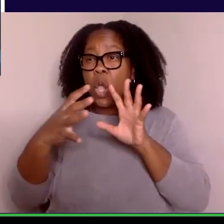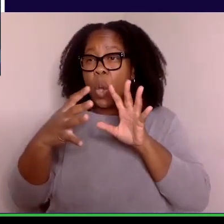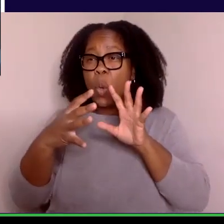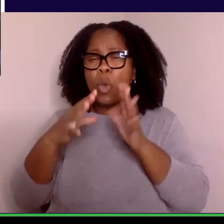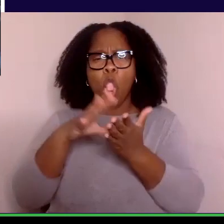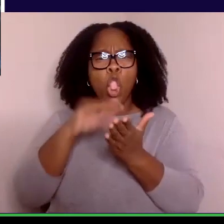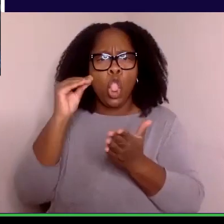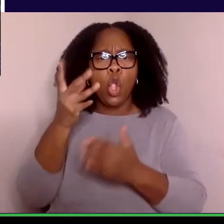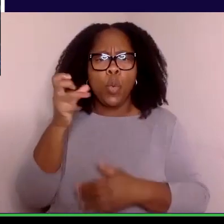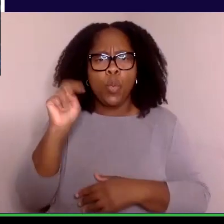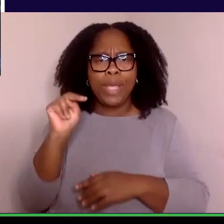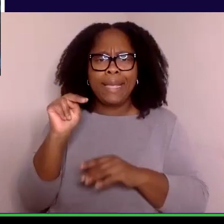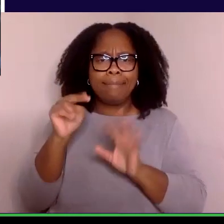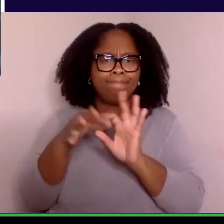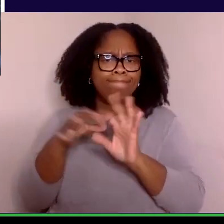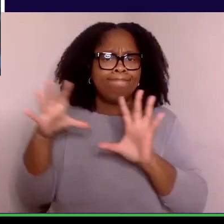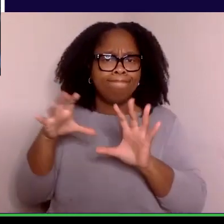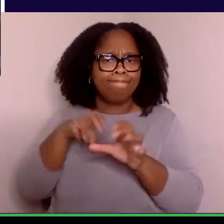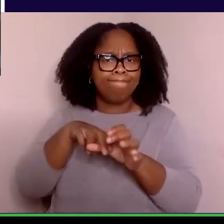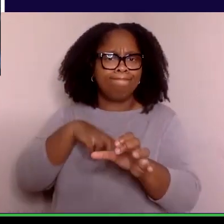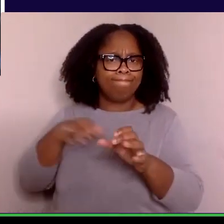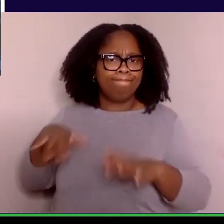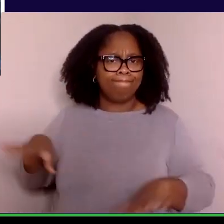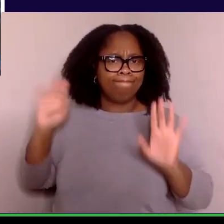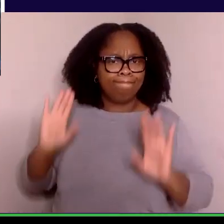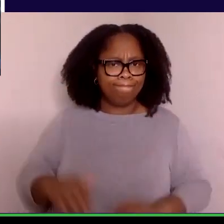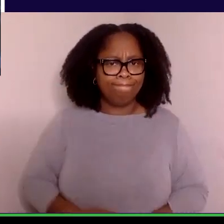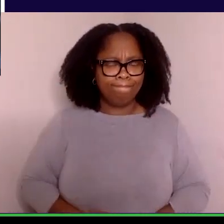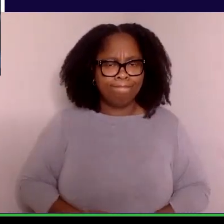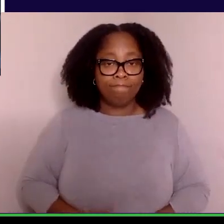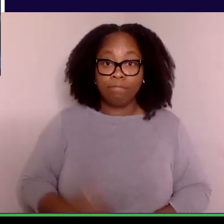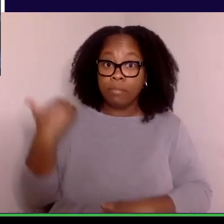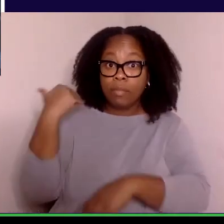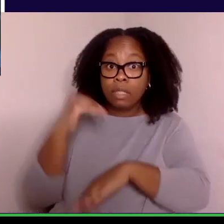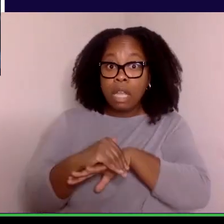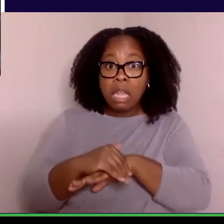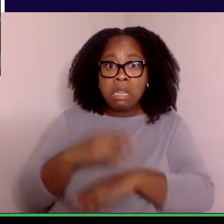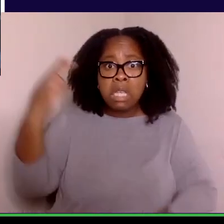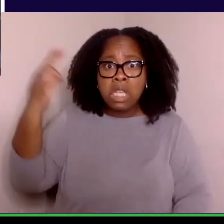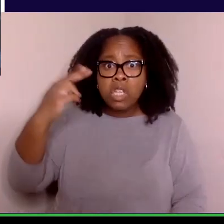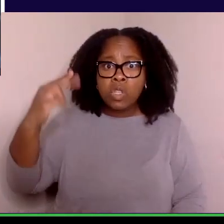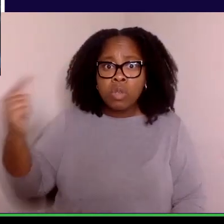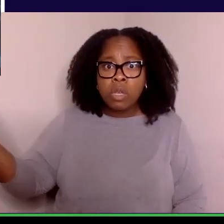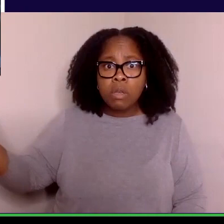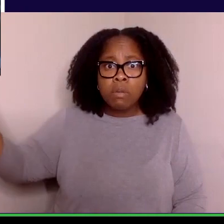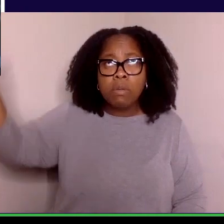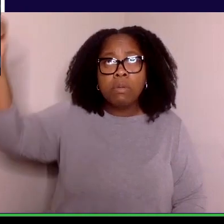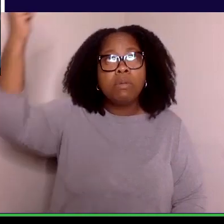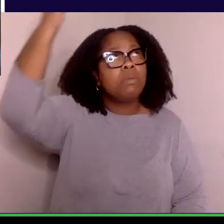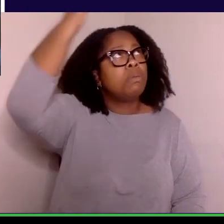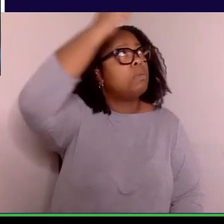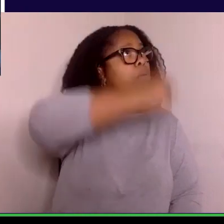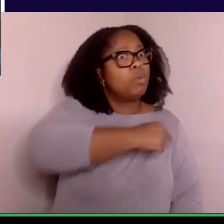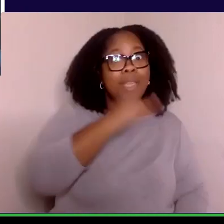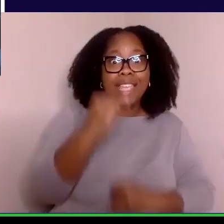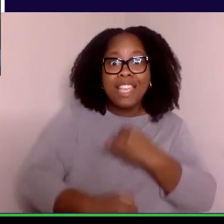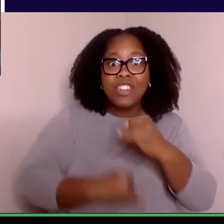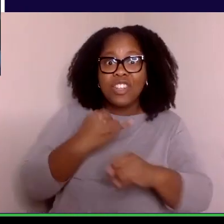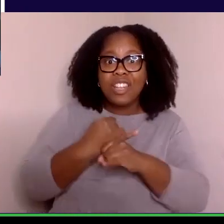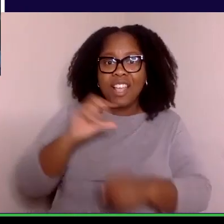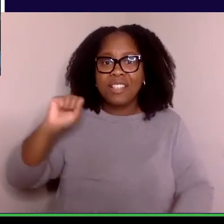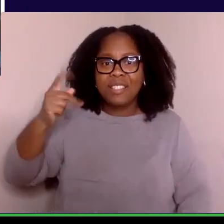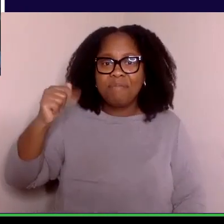night, a little history flew over our heads when the International Space Station